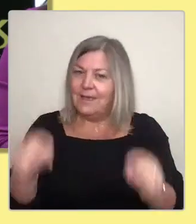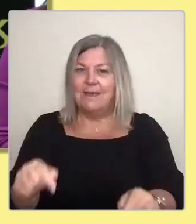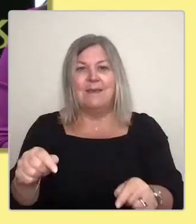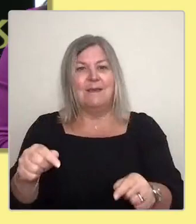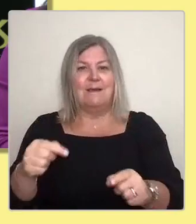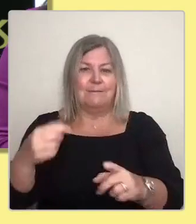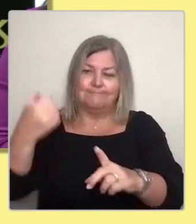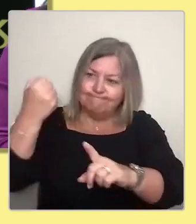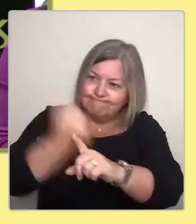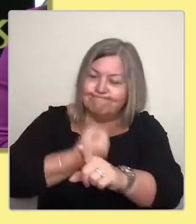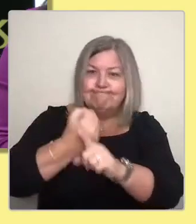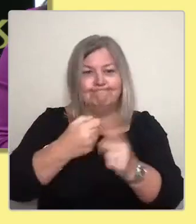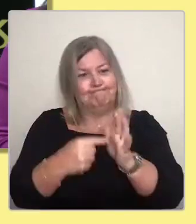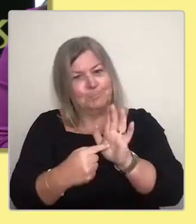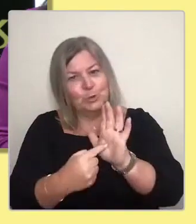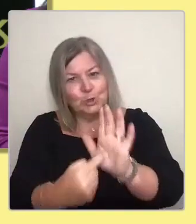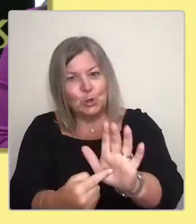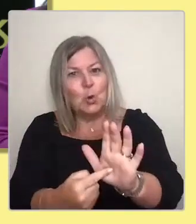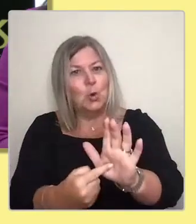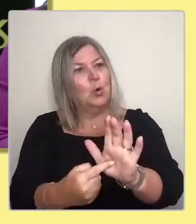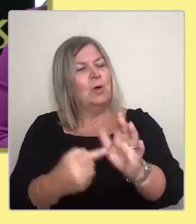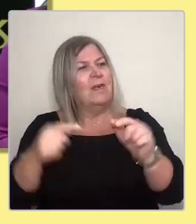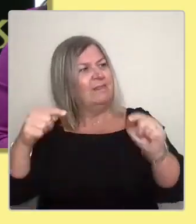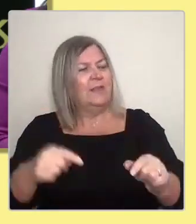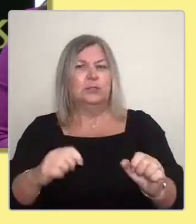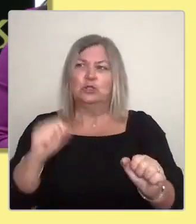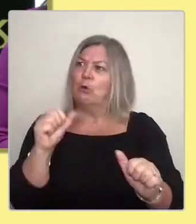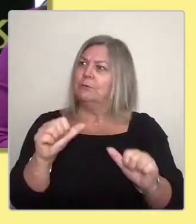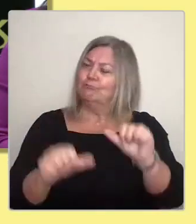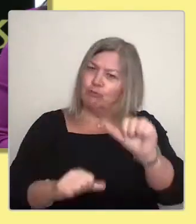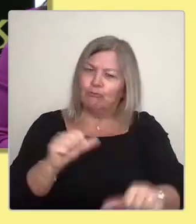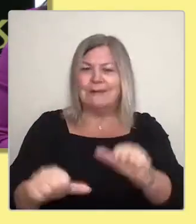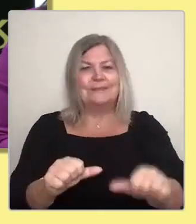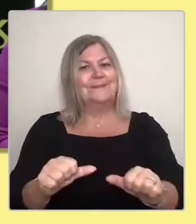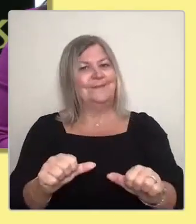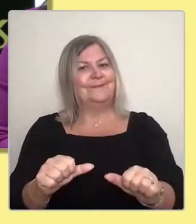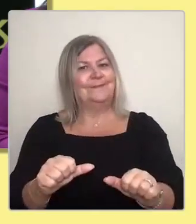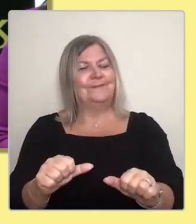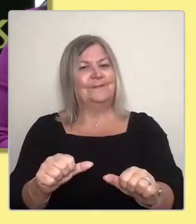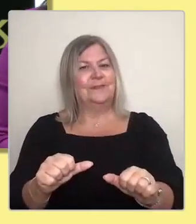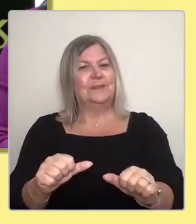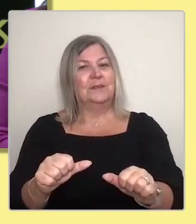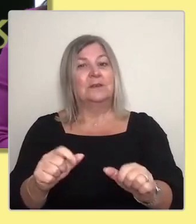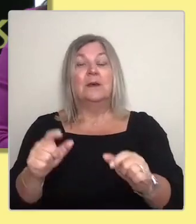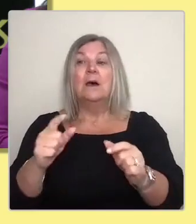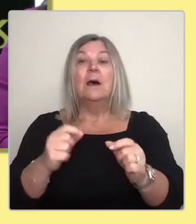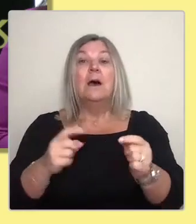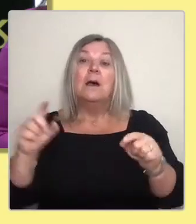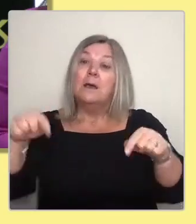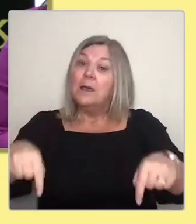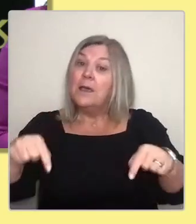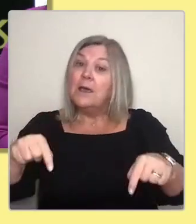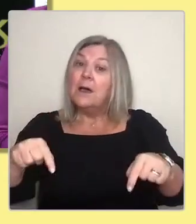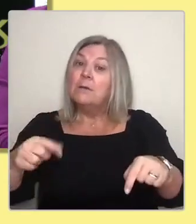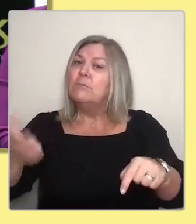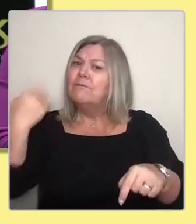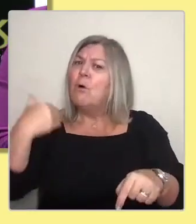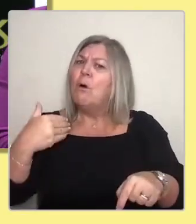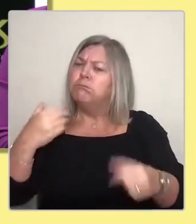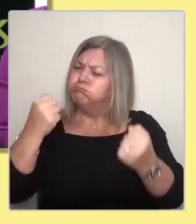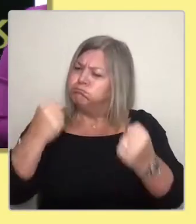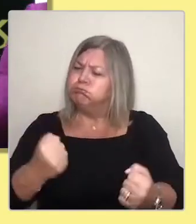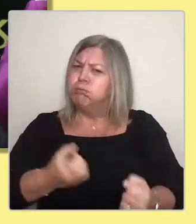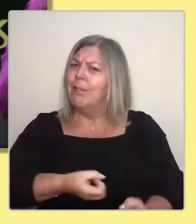advocating that progressive agenda. And this, of course, used to be a Labour heartland. Ain't a Labour heartland anymore. Why? Because we showed people how progressive we